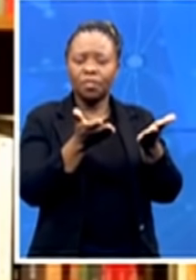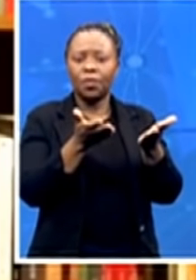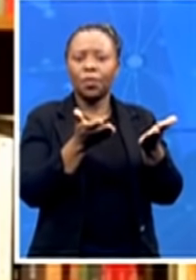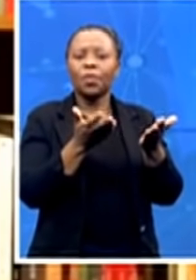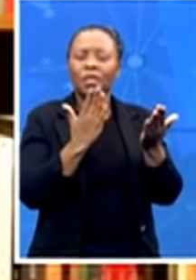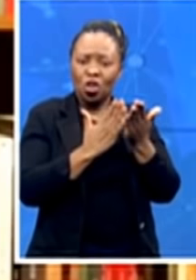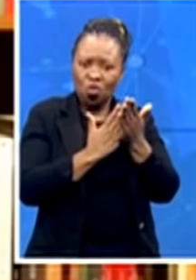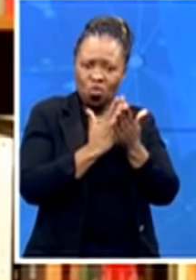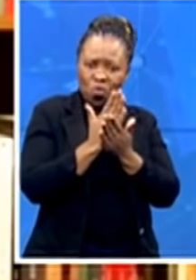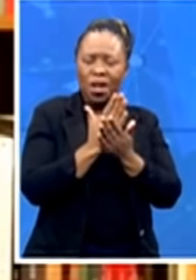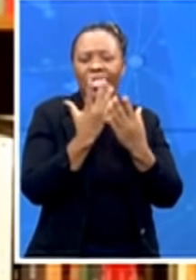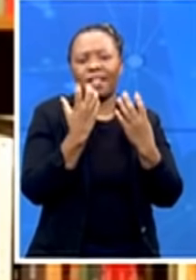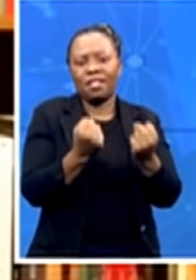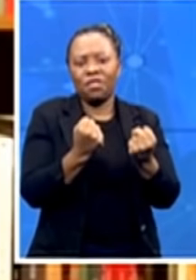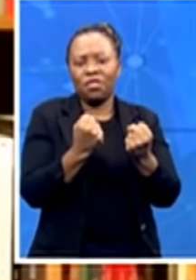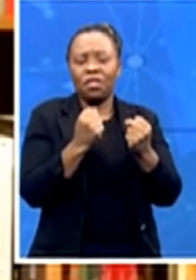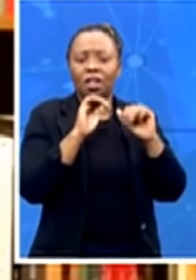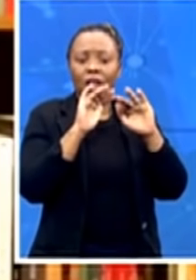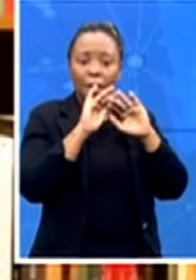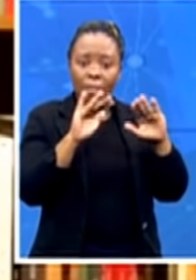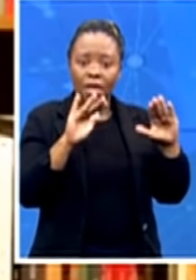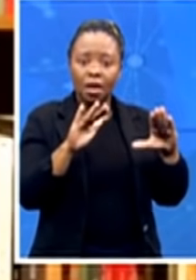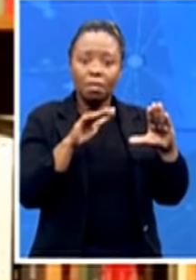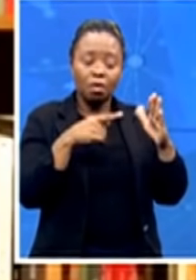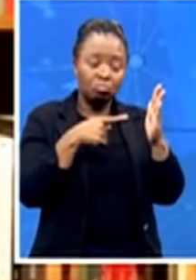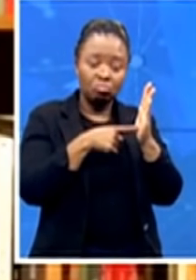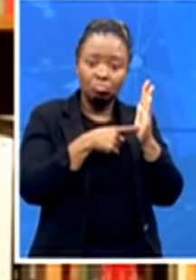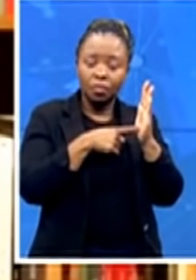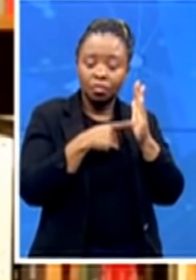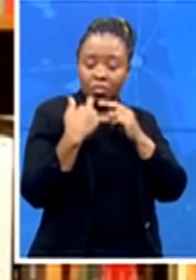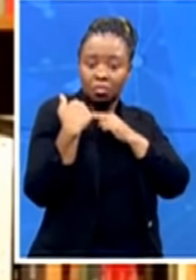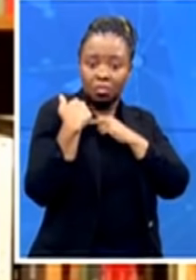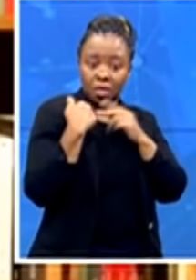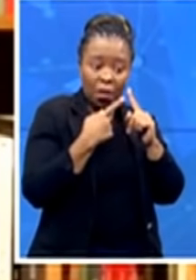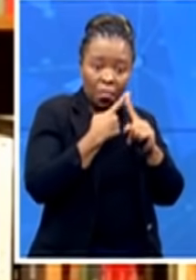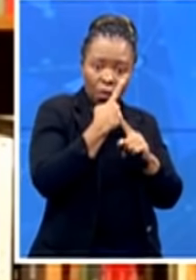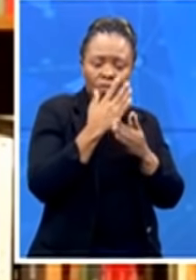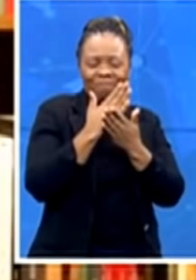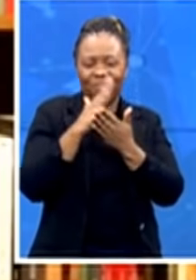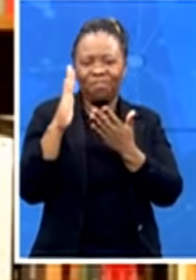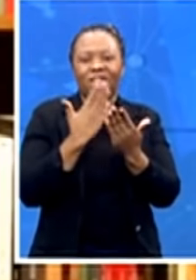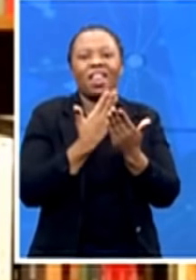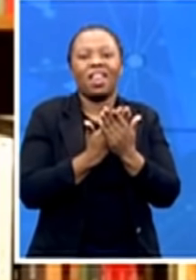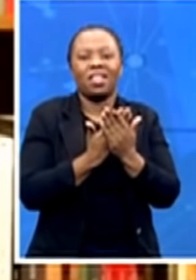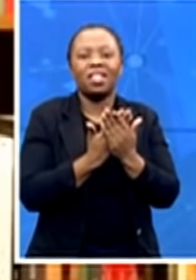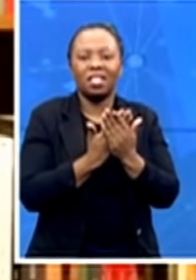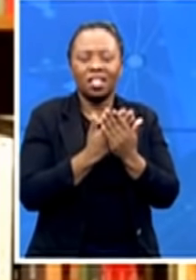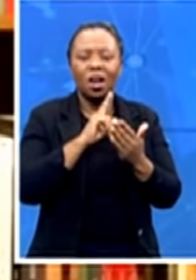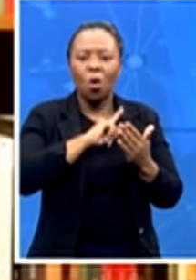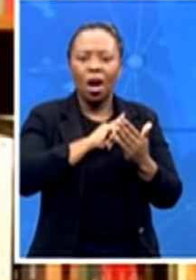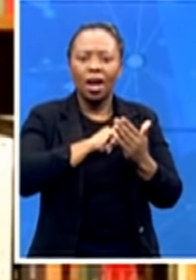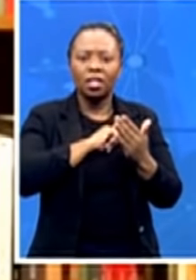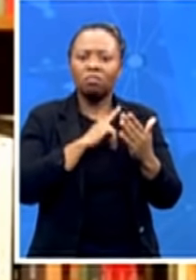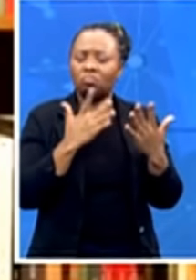people who do not abide by the mandate because of the nature in which they have to appeal to the electorate. But that does mean